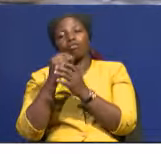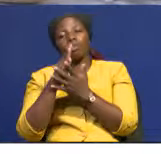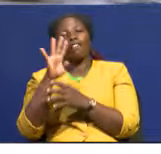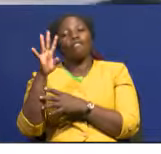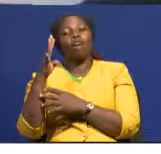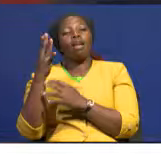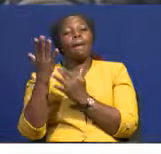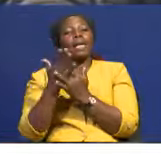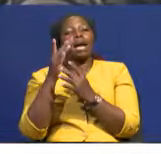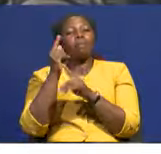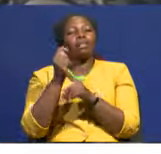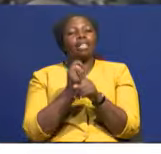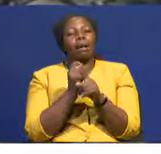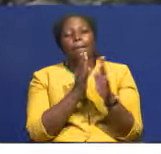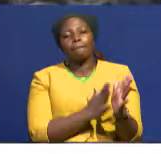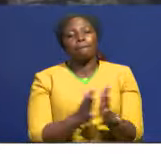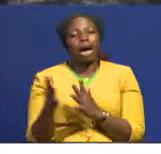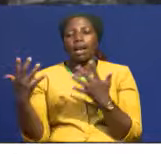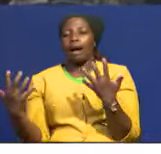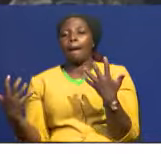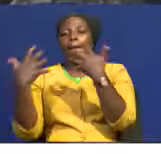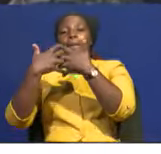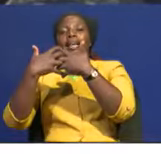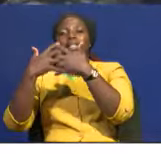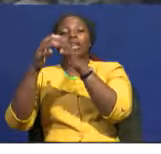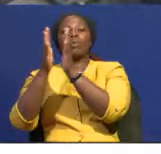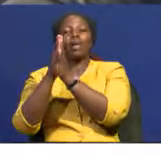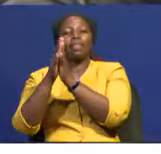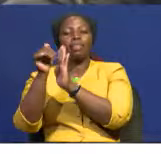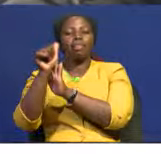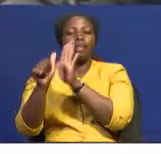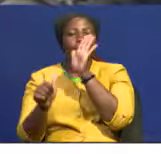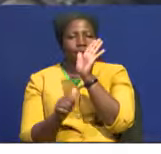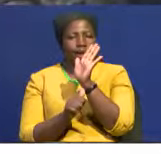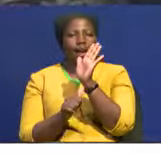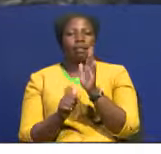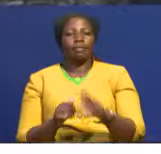aligns to the better agenda. Achola Simon, Prime Edition, County.